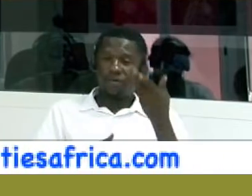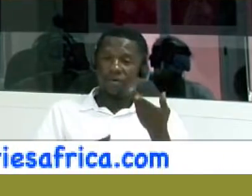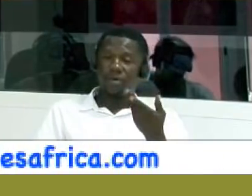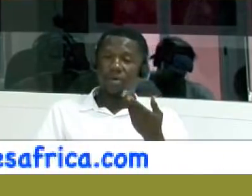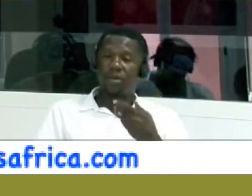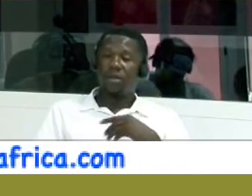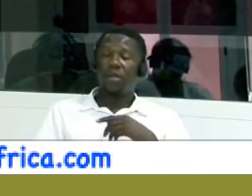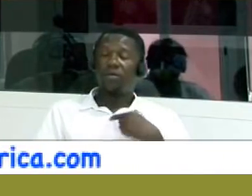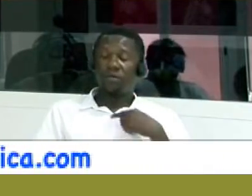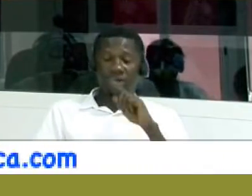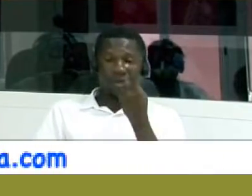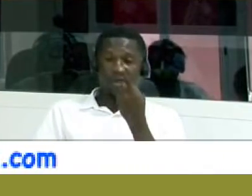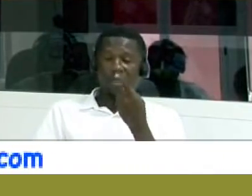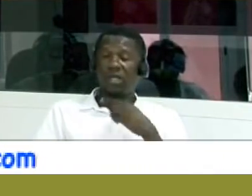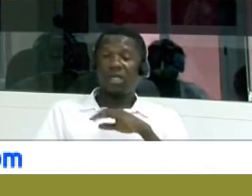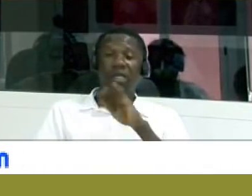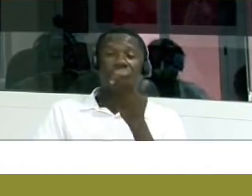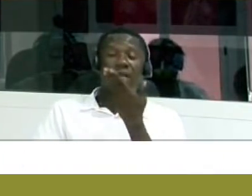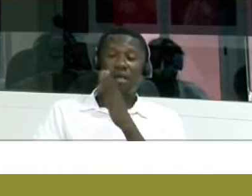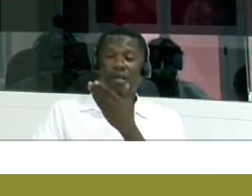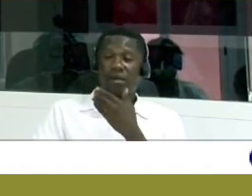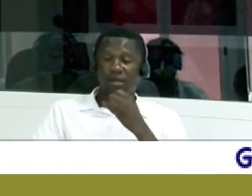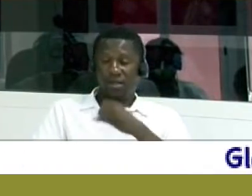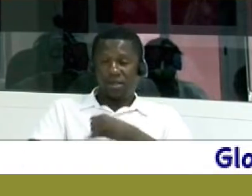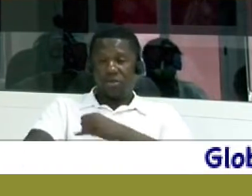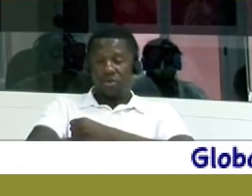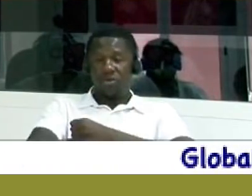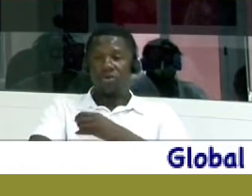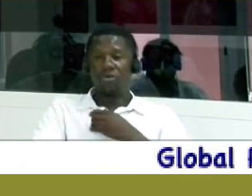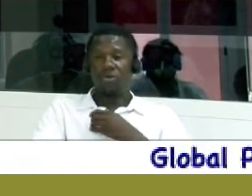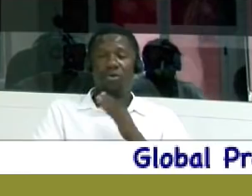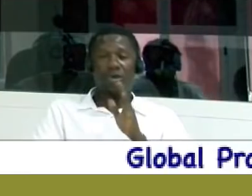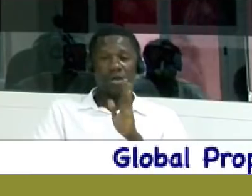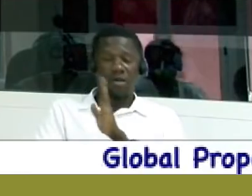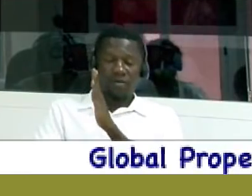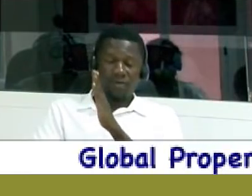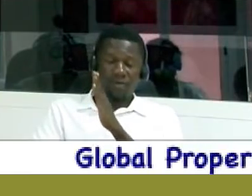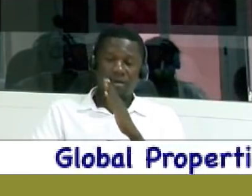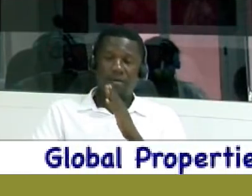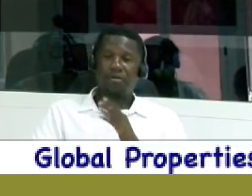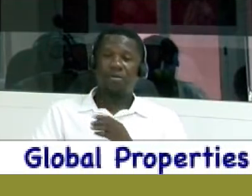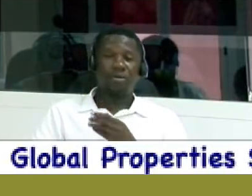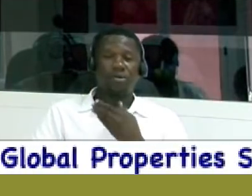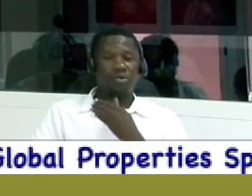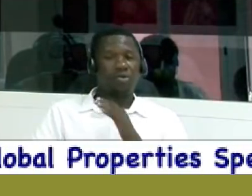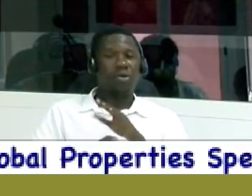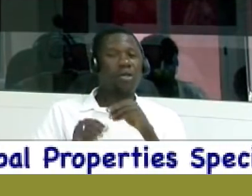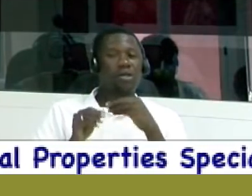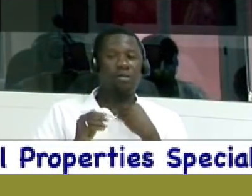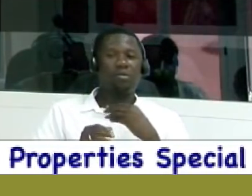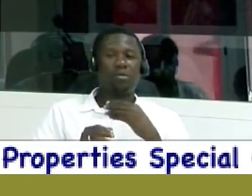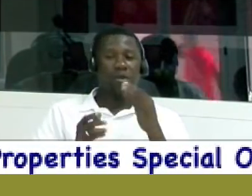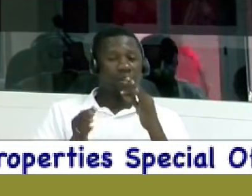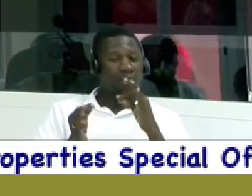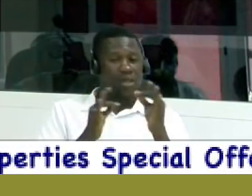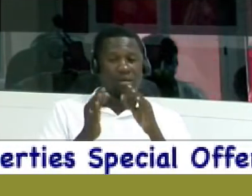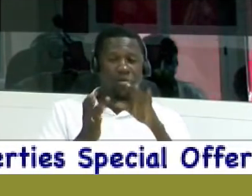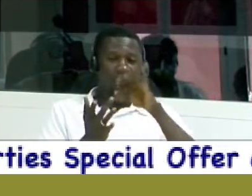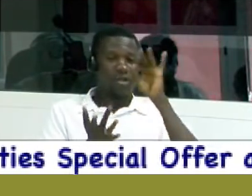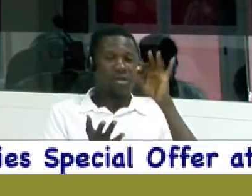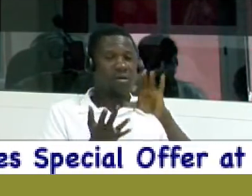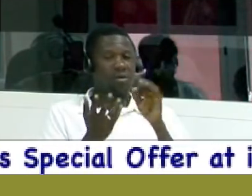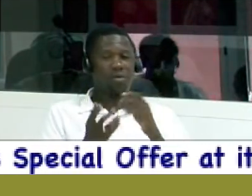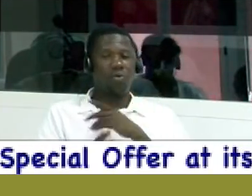any establishment, is to avoid tribal selection. Where you have a place, you